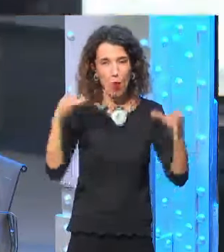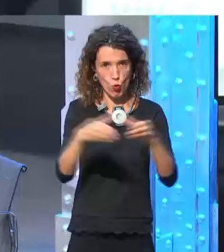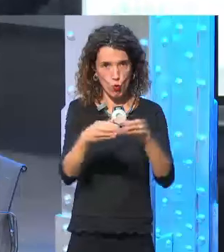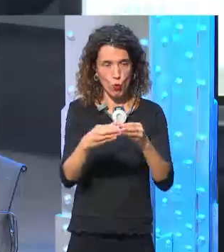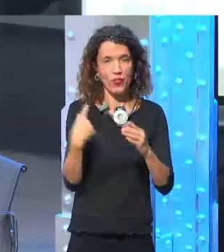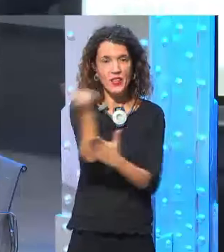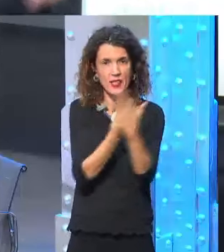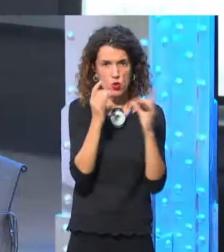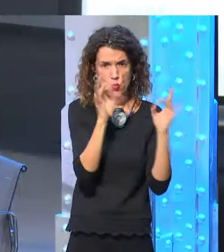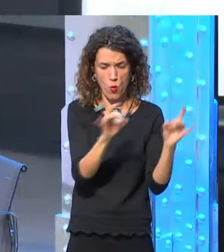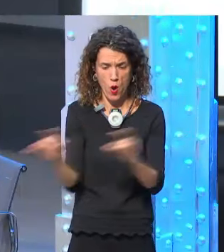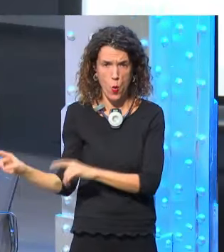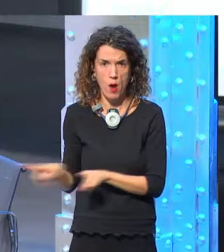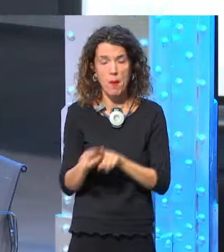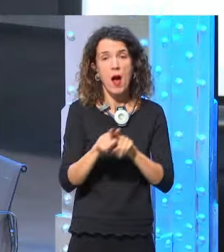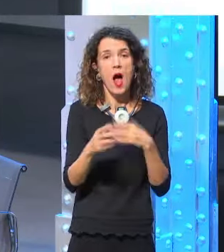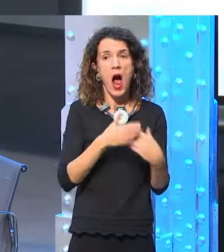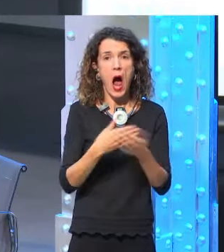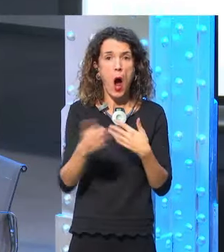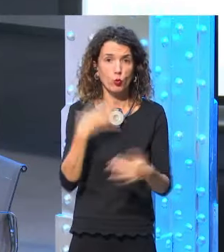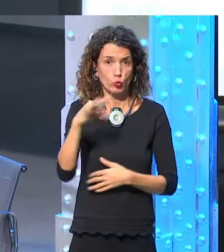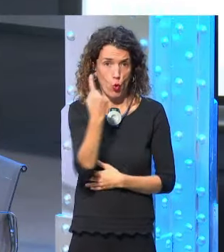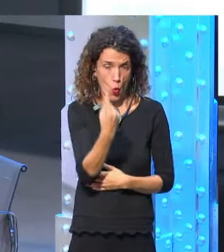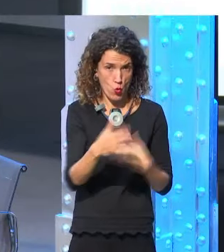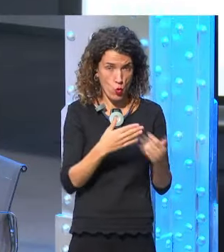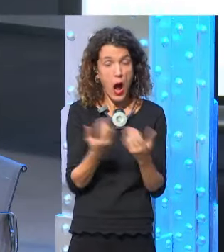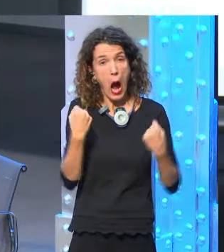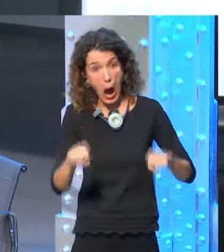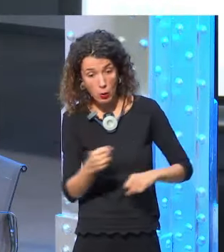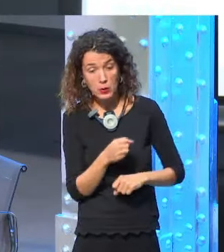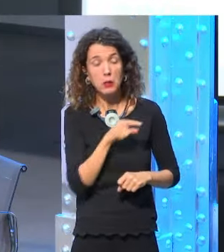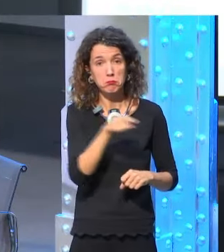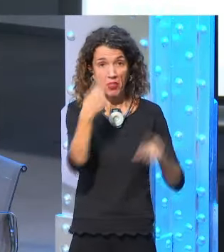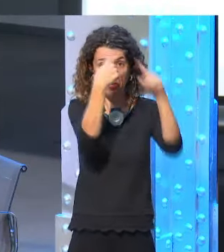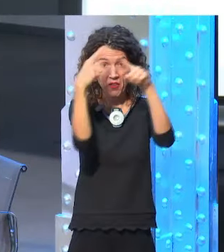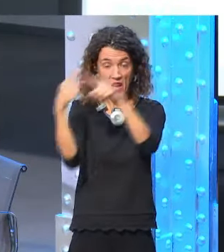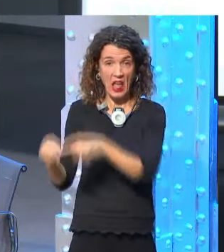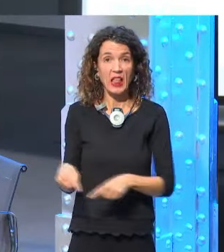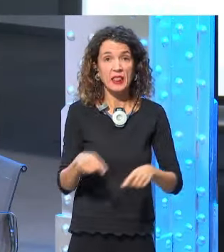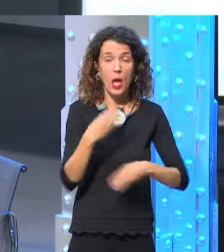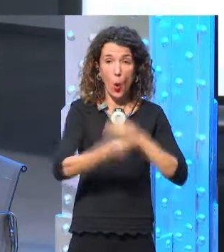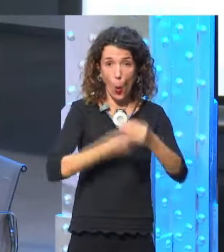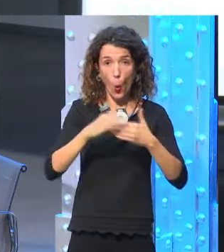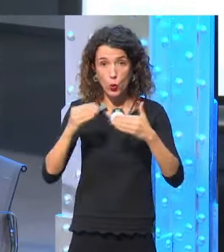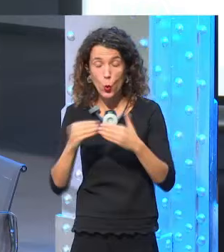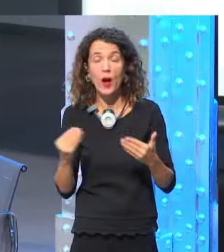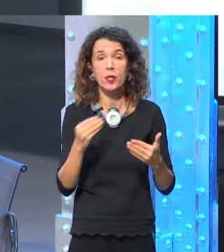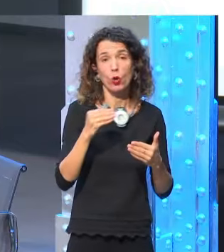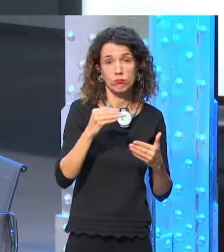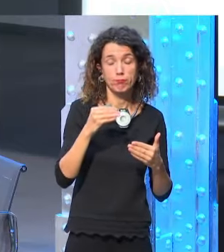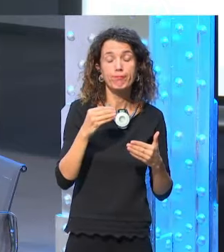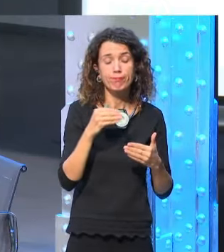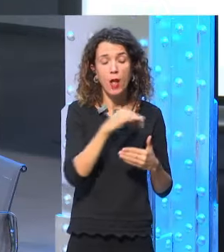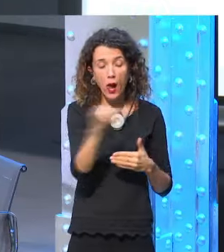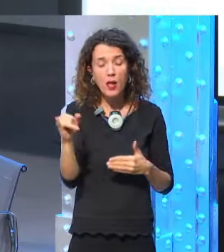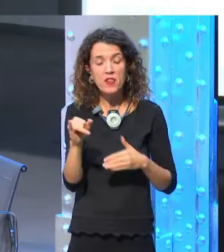authorship, despite the fact that multiple users or customers can actually decide where they put their